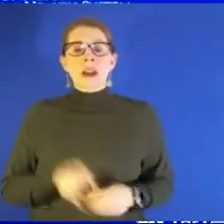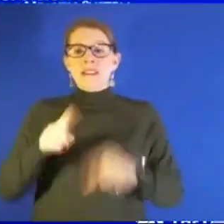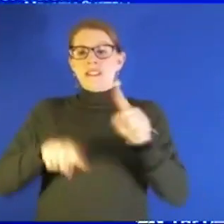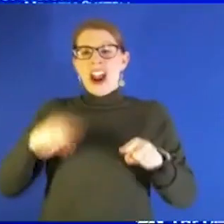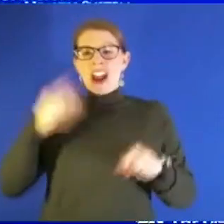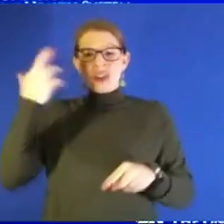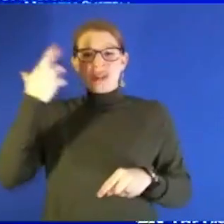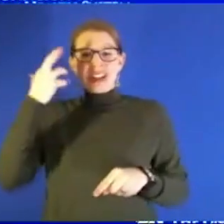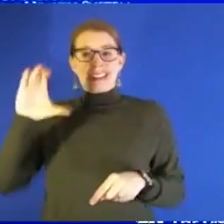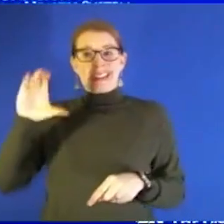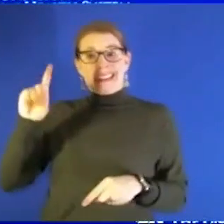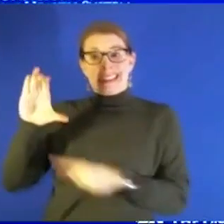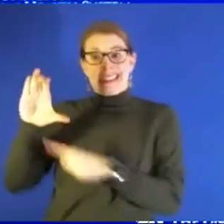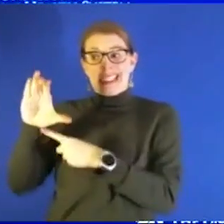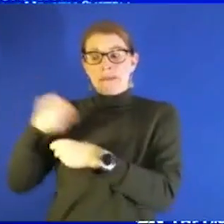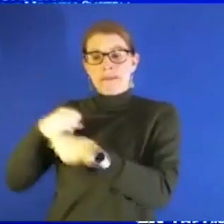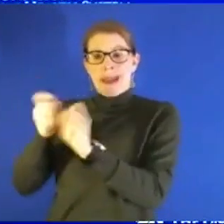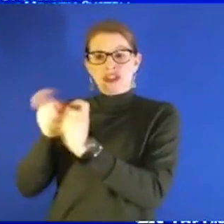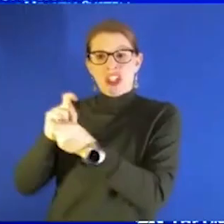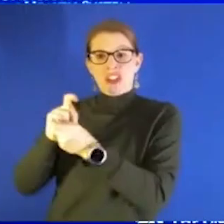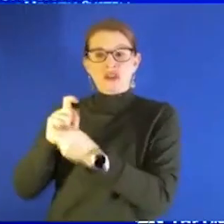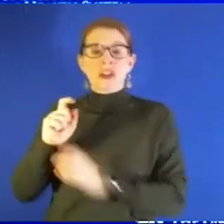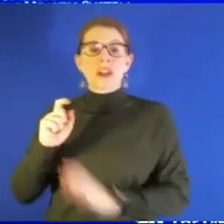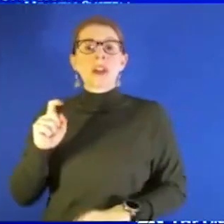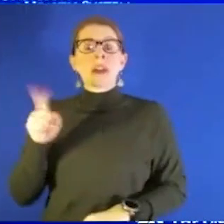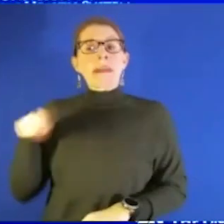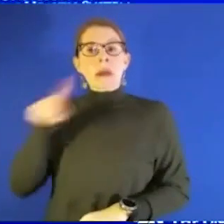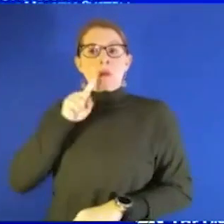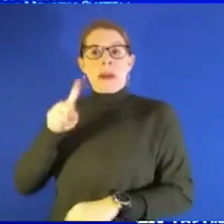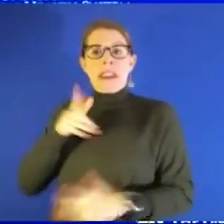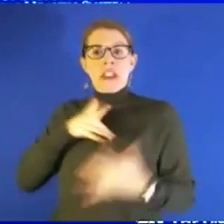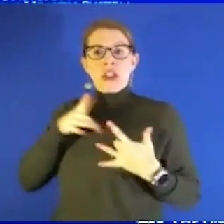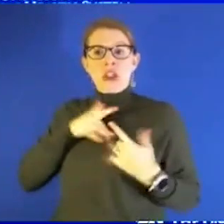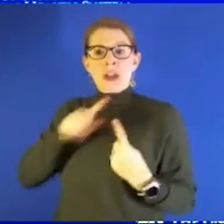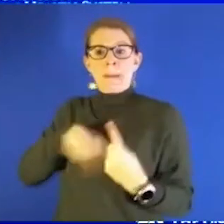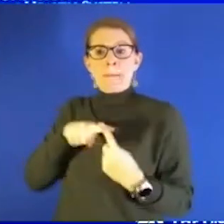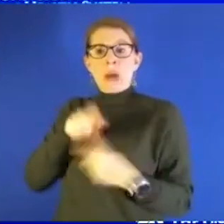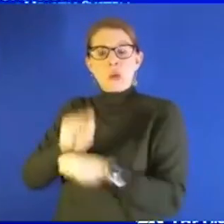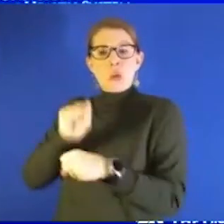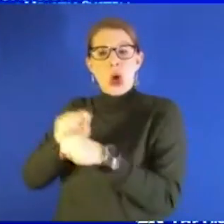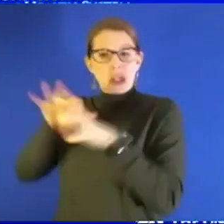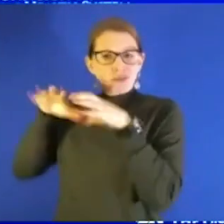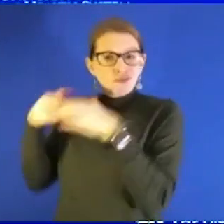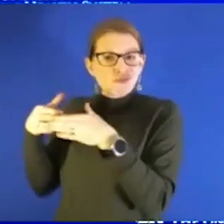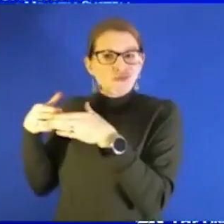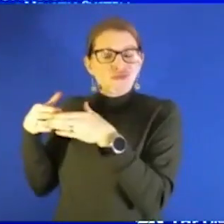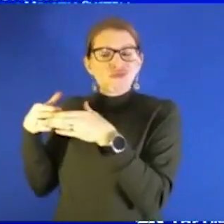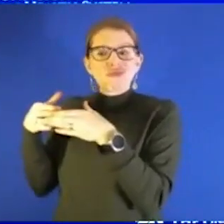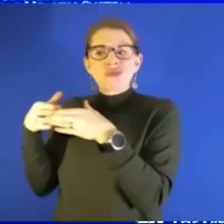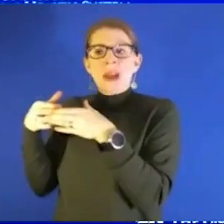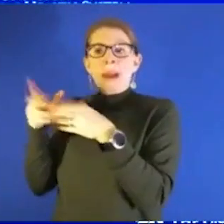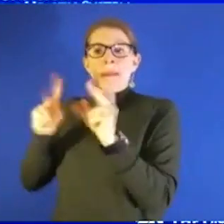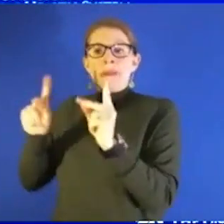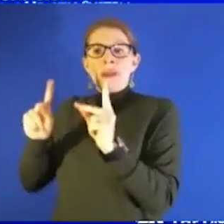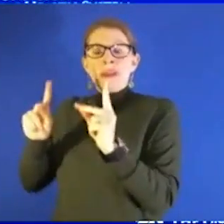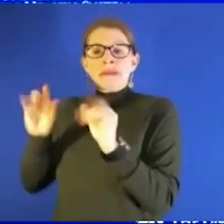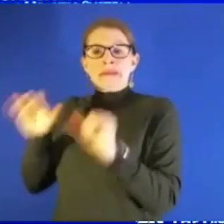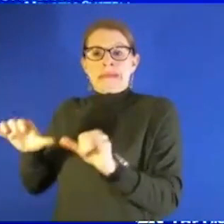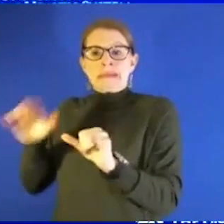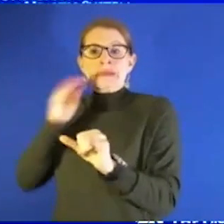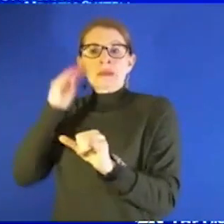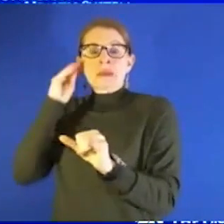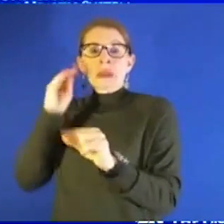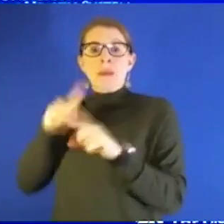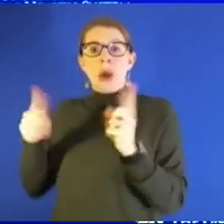made those changes. Number one, they were really concerned about the workforce and people being home, but wanting people to